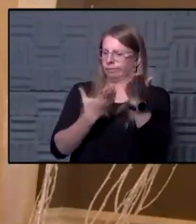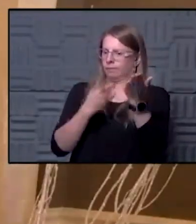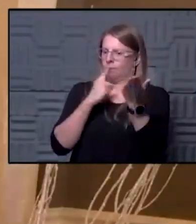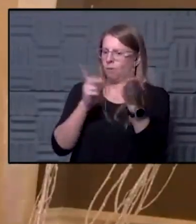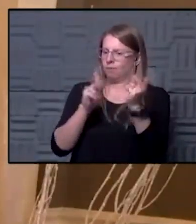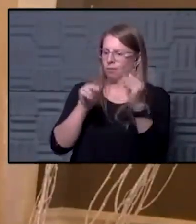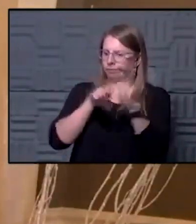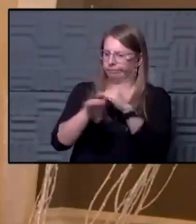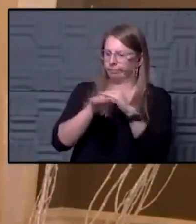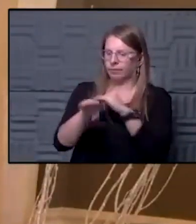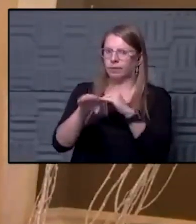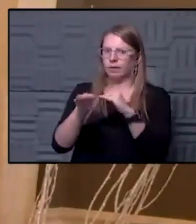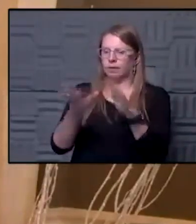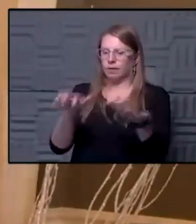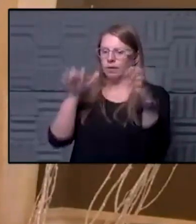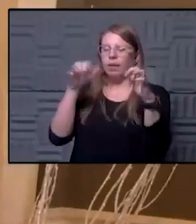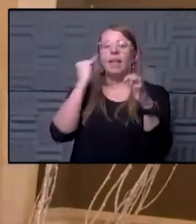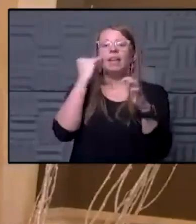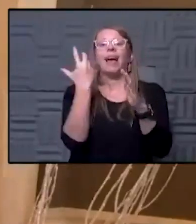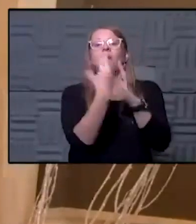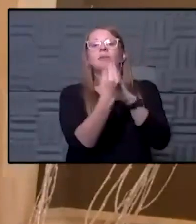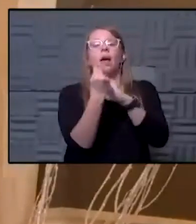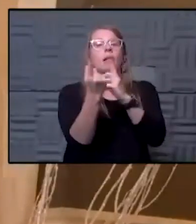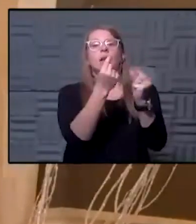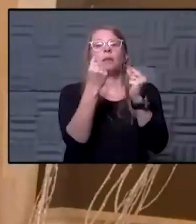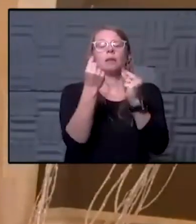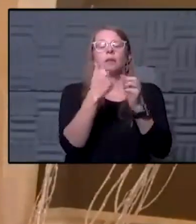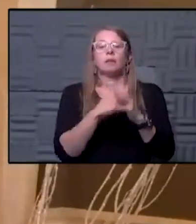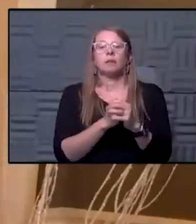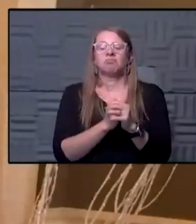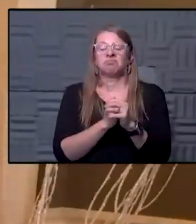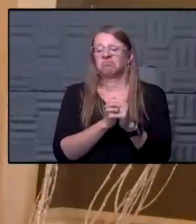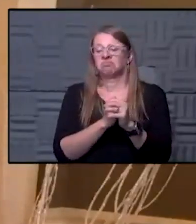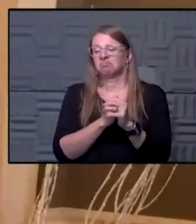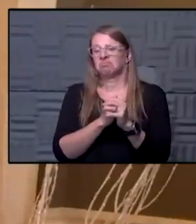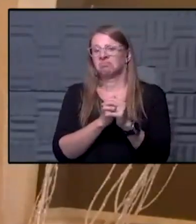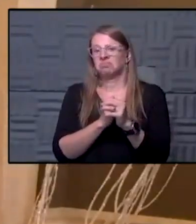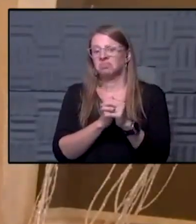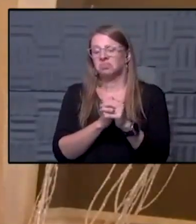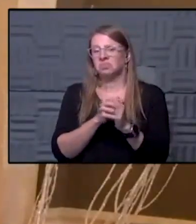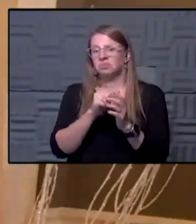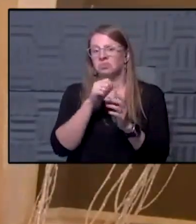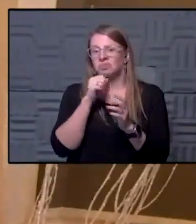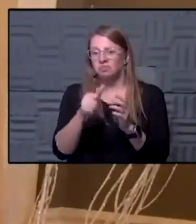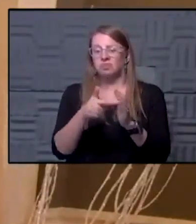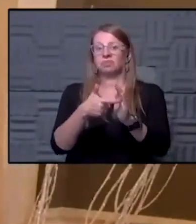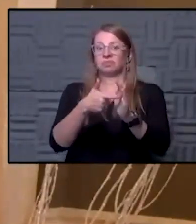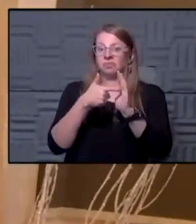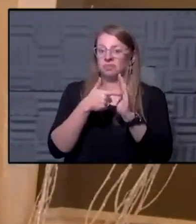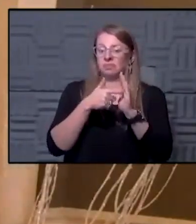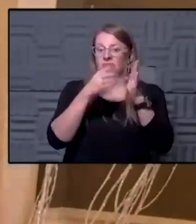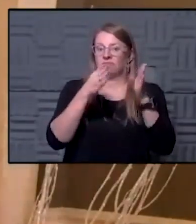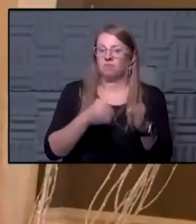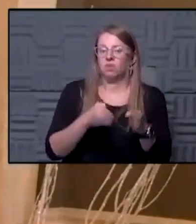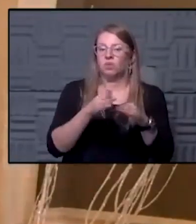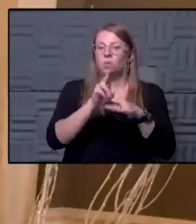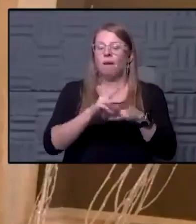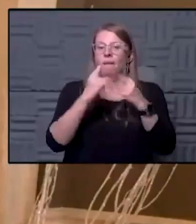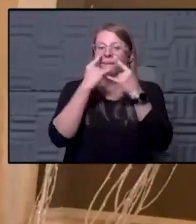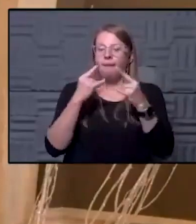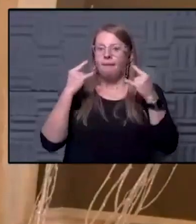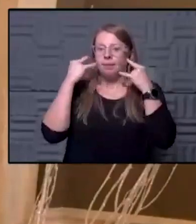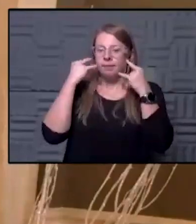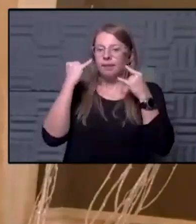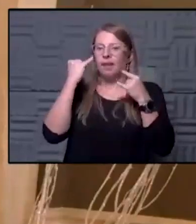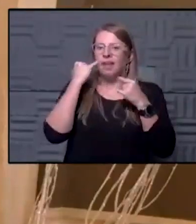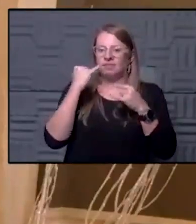the service. Now, when we're outdoors, we do not necessarily command a person to wear a mask, especially if